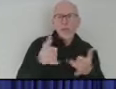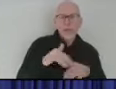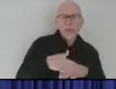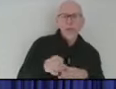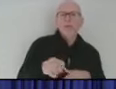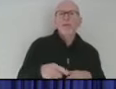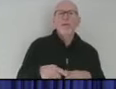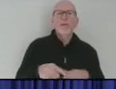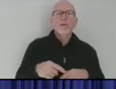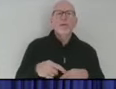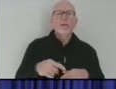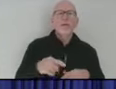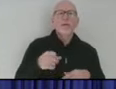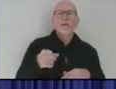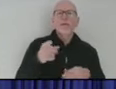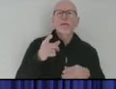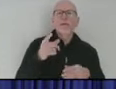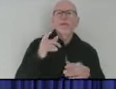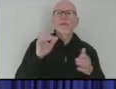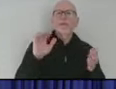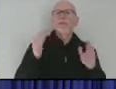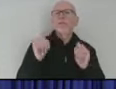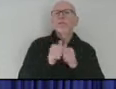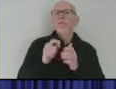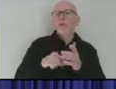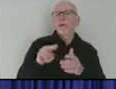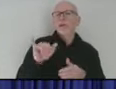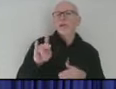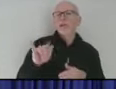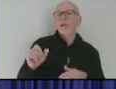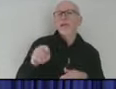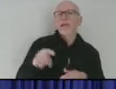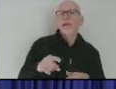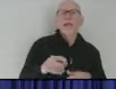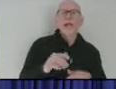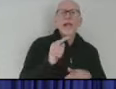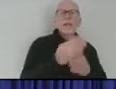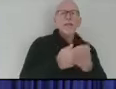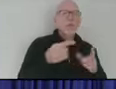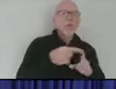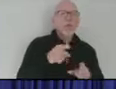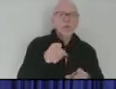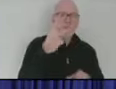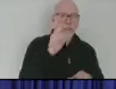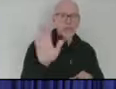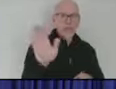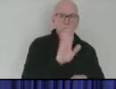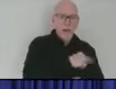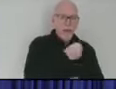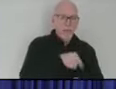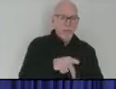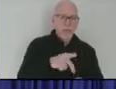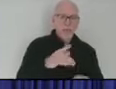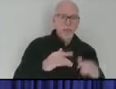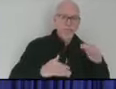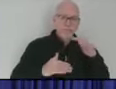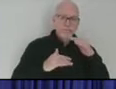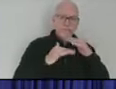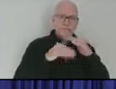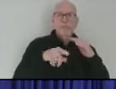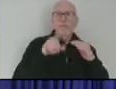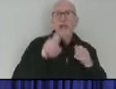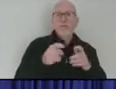kind of a variant of what Nikki asked. At what point do you see your hospitals having to